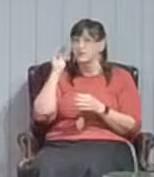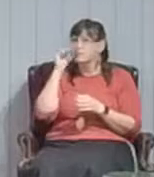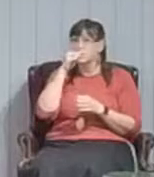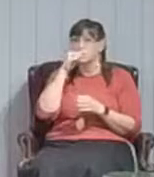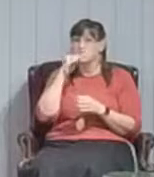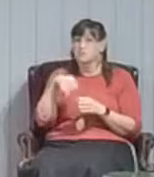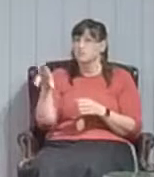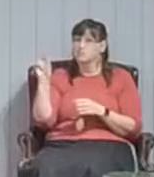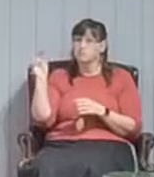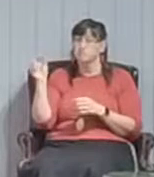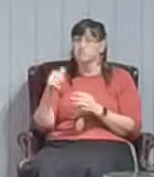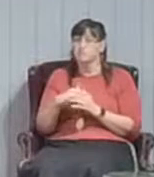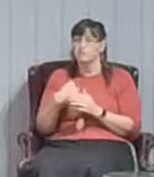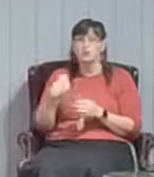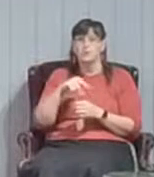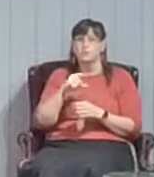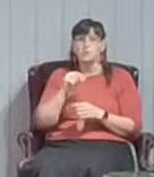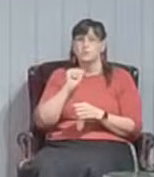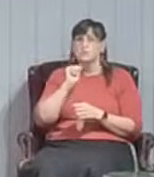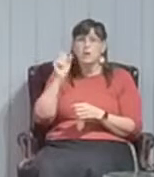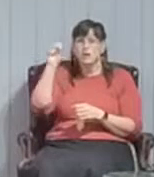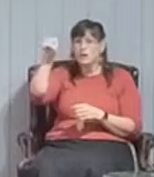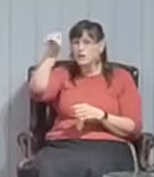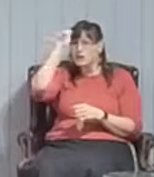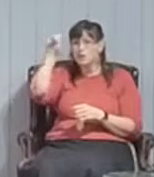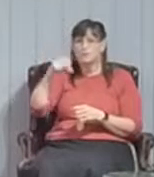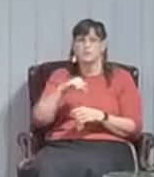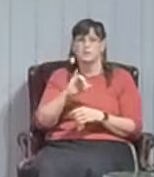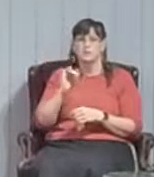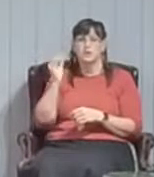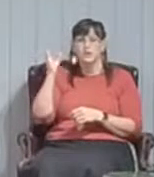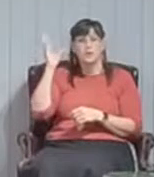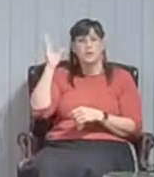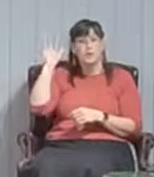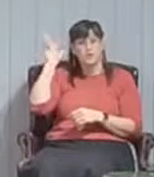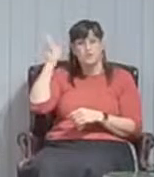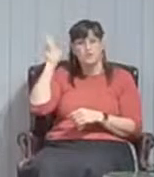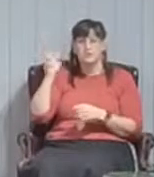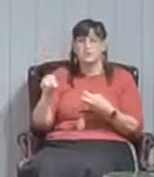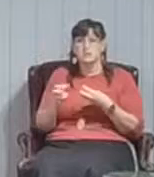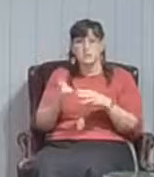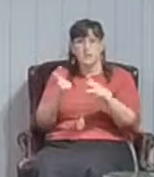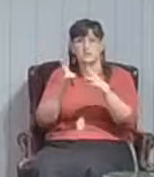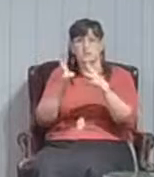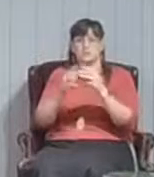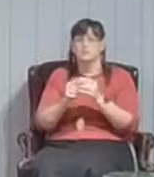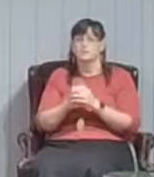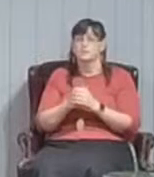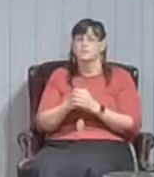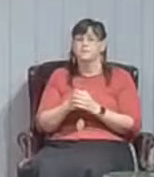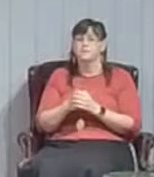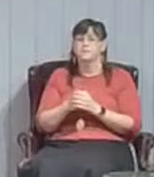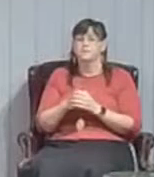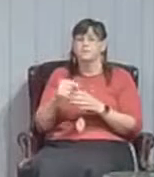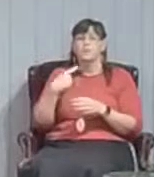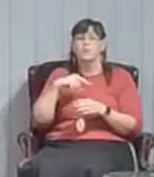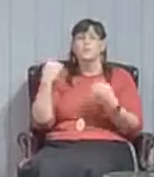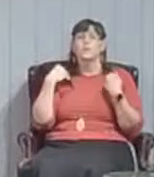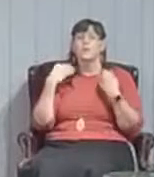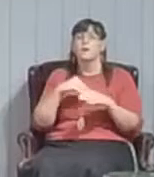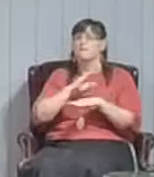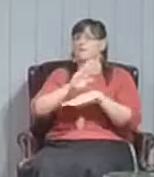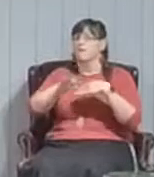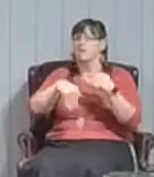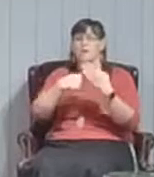deceived. We are not ignorant of his devices. And so we don't have to be. We have all kinds